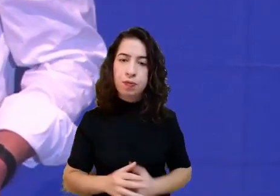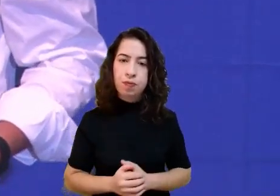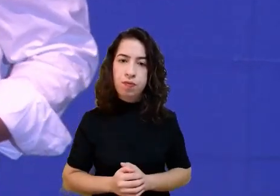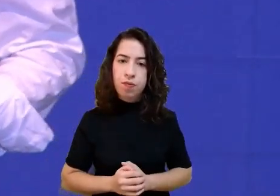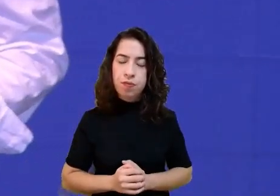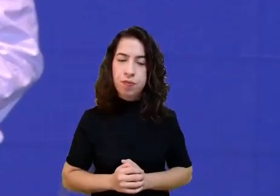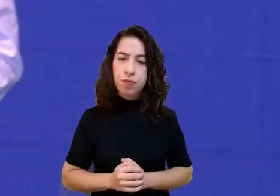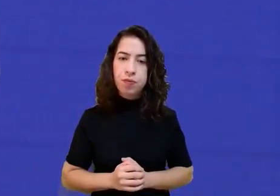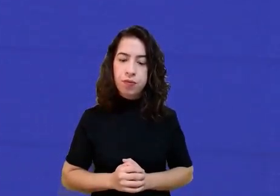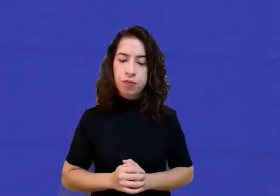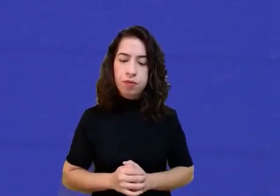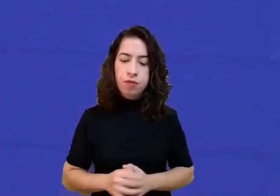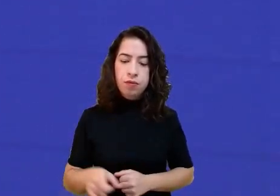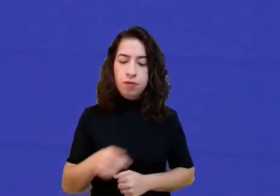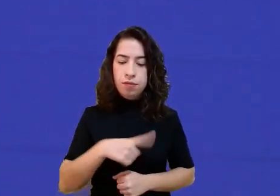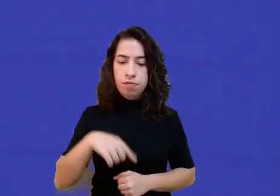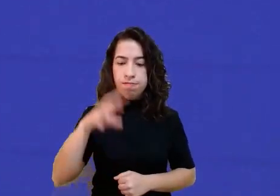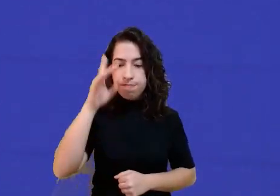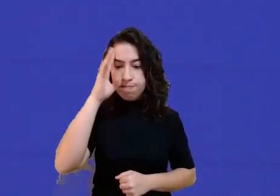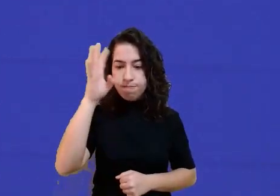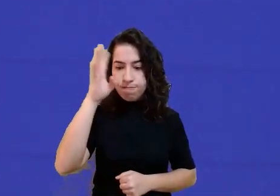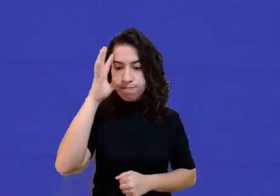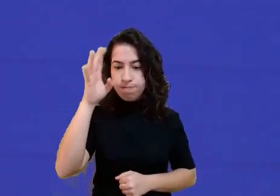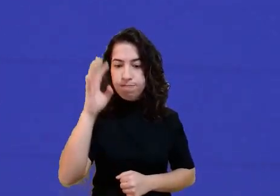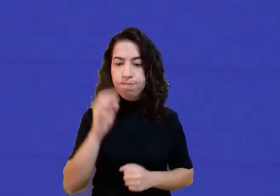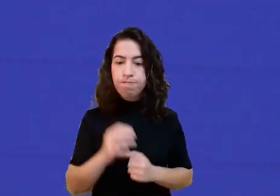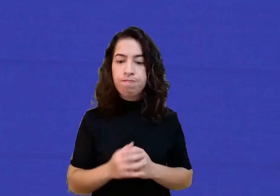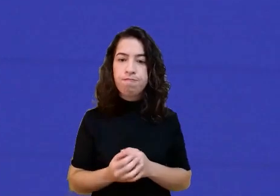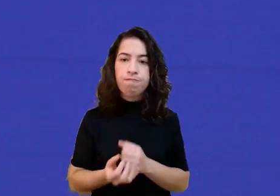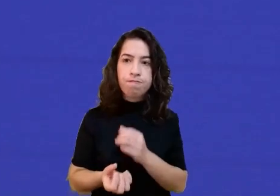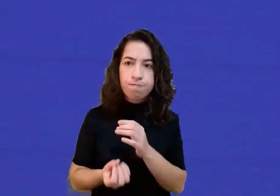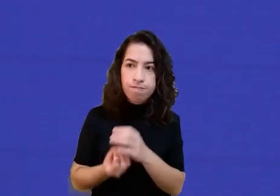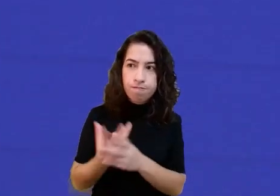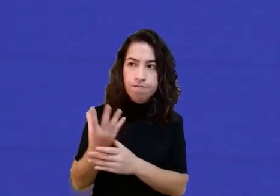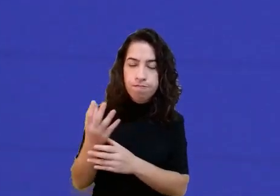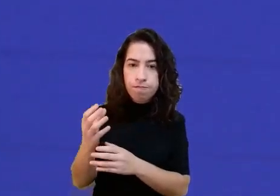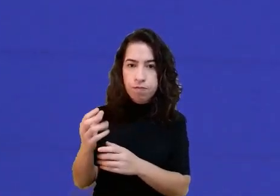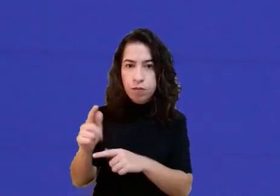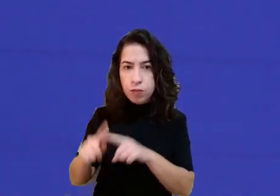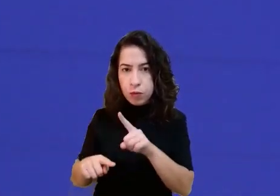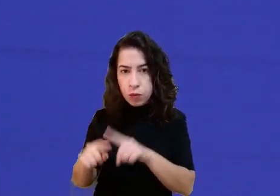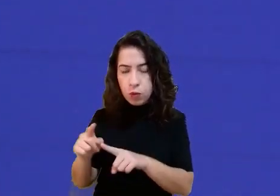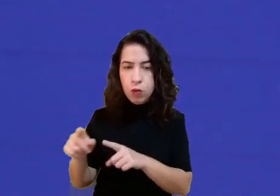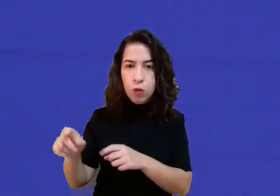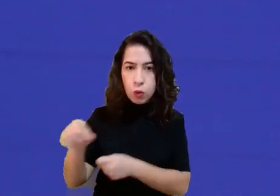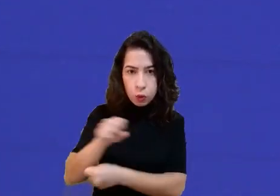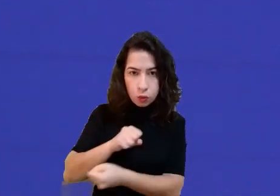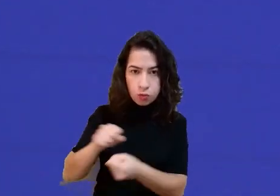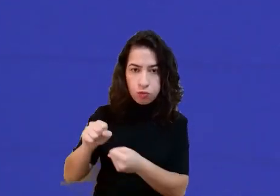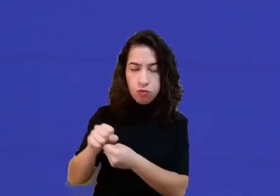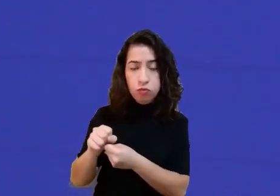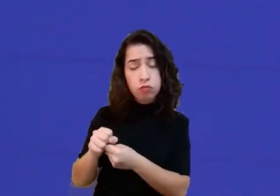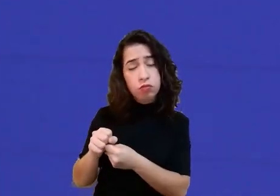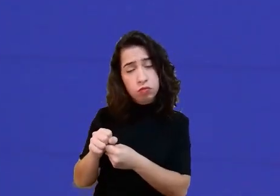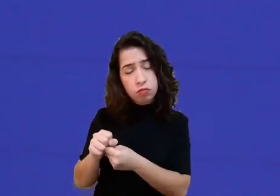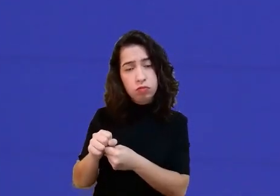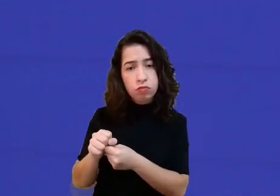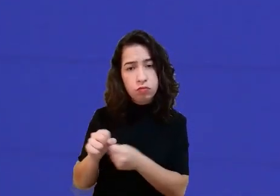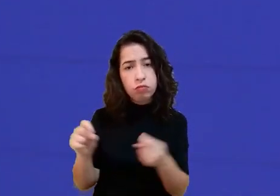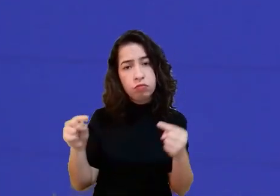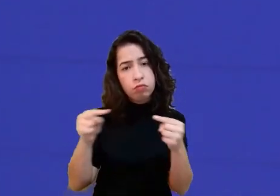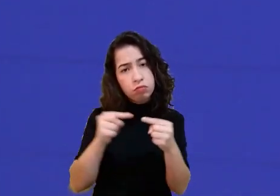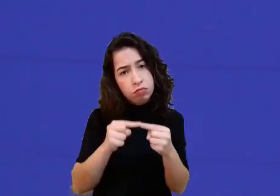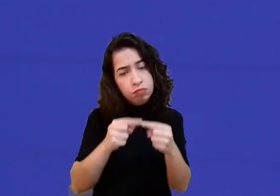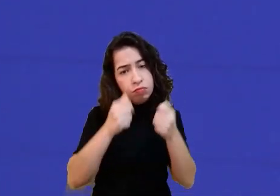So when we think of building products that are relatively sustainable, we